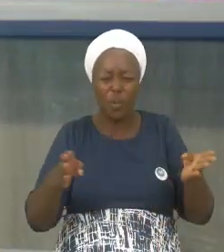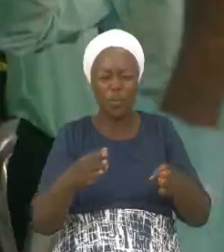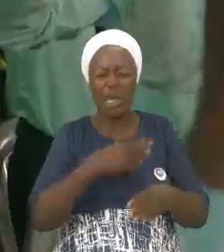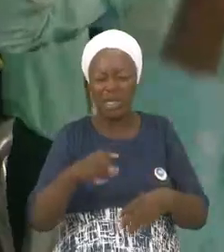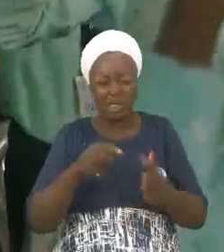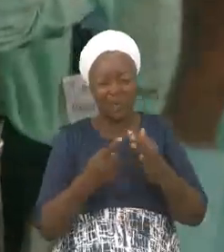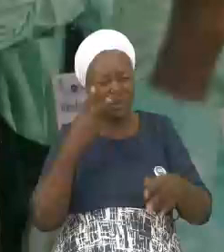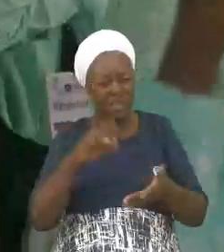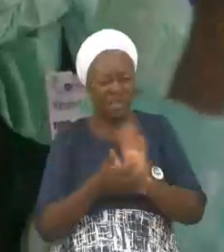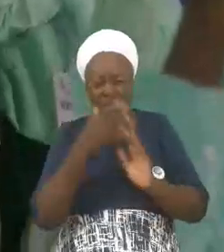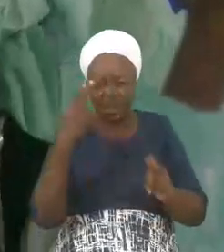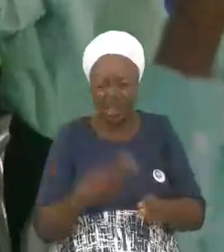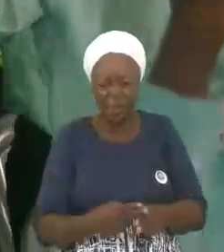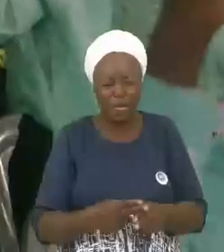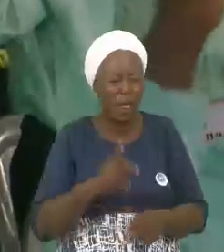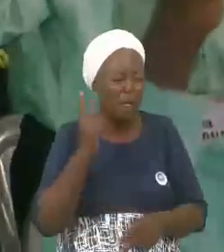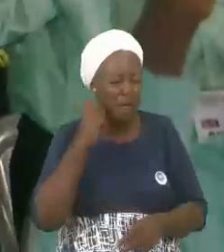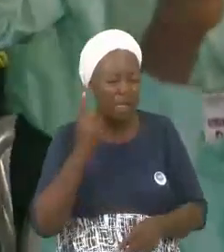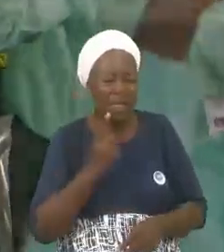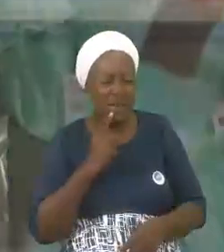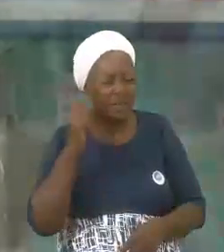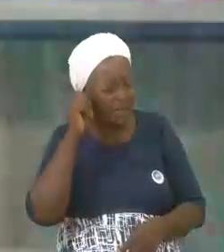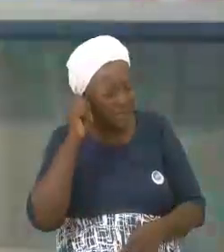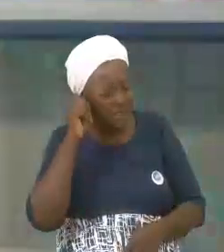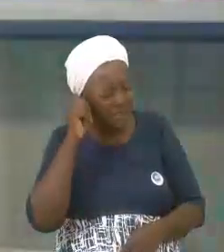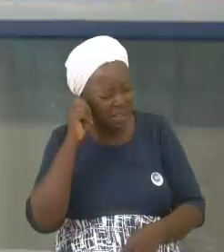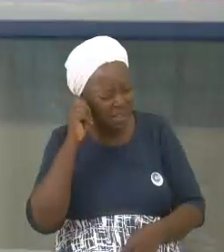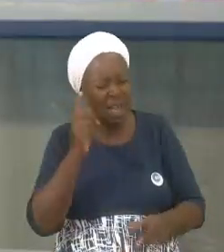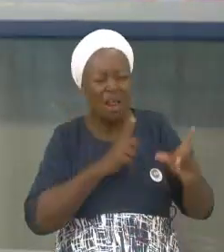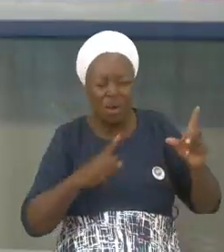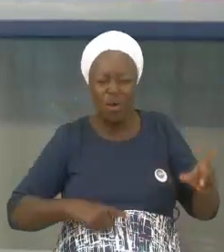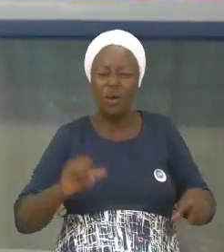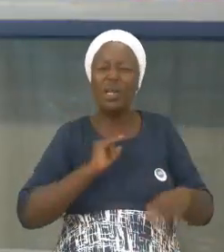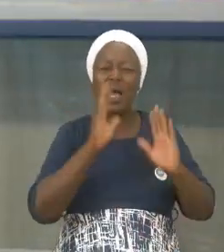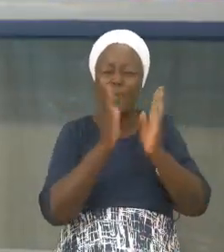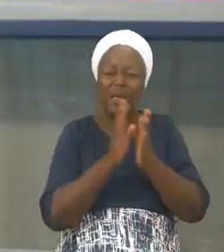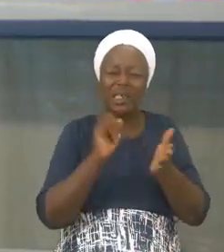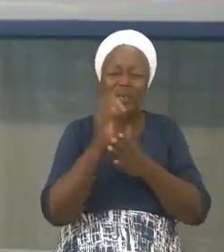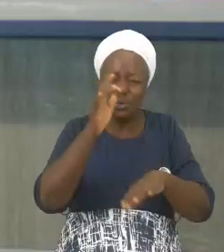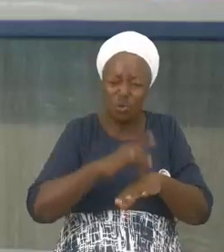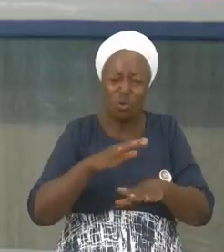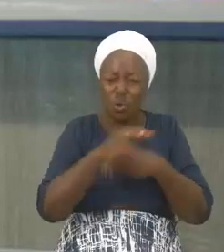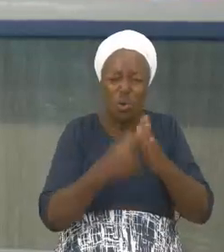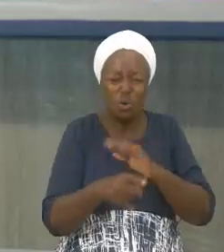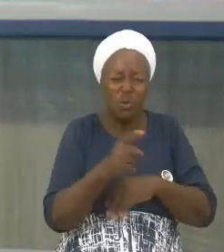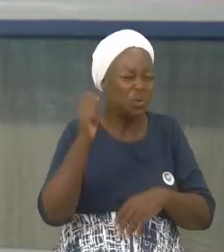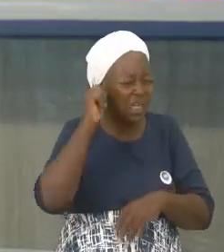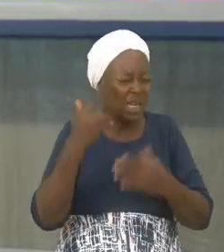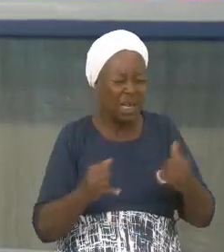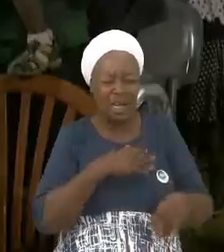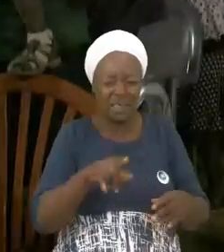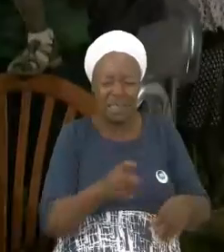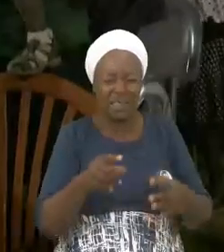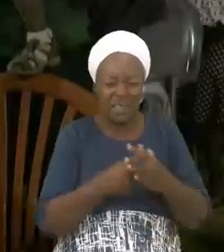see. Deaf ears, Lord, I pray you touch those ears now, they'll begin to